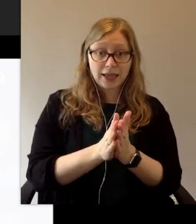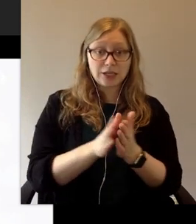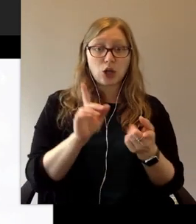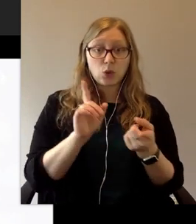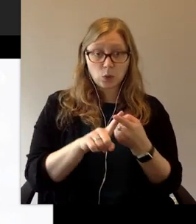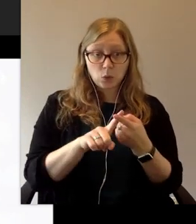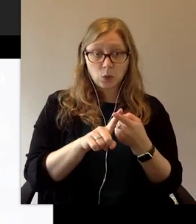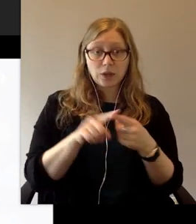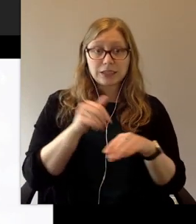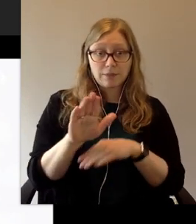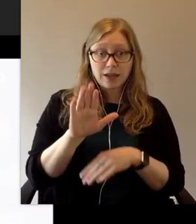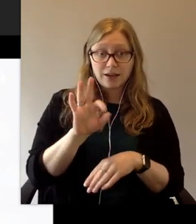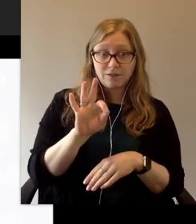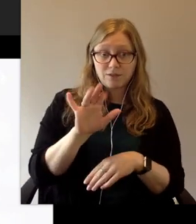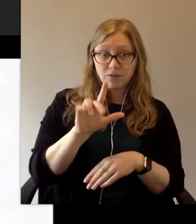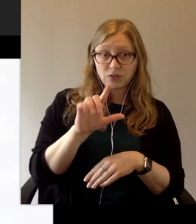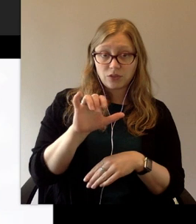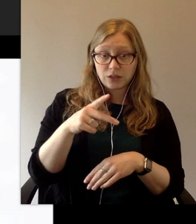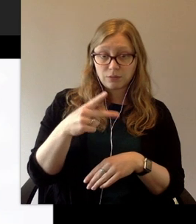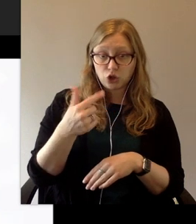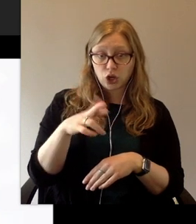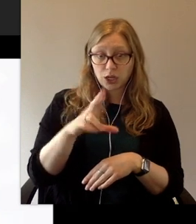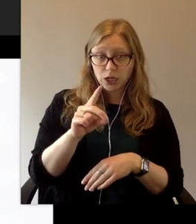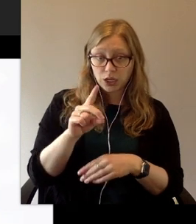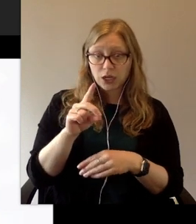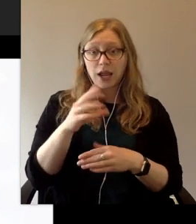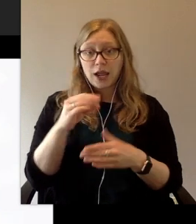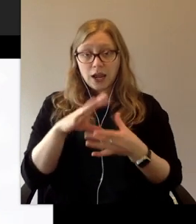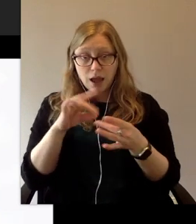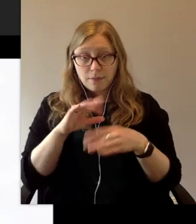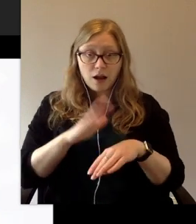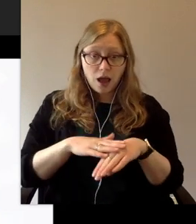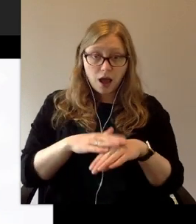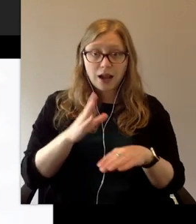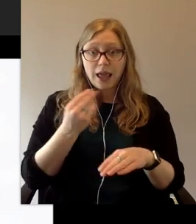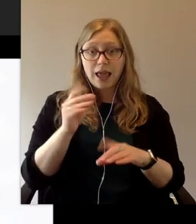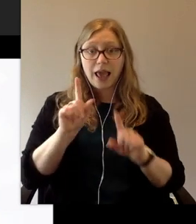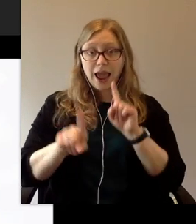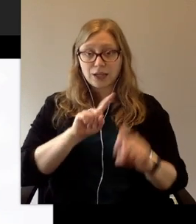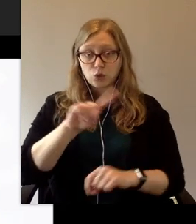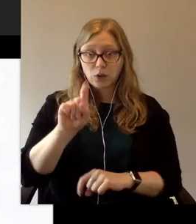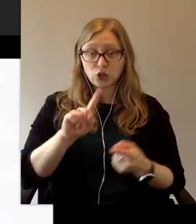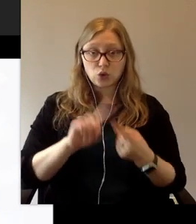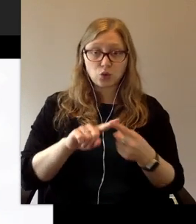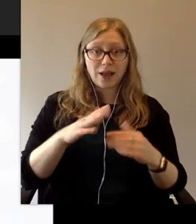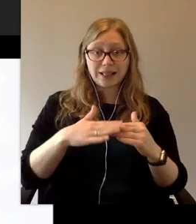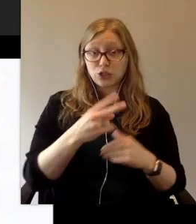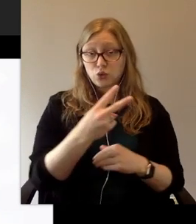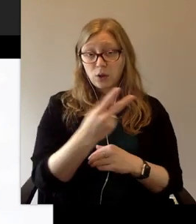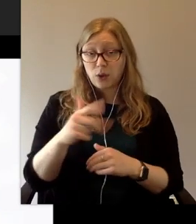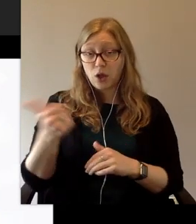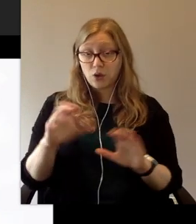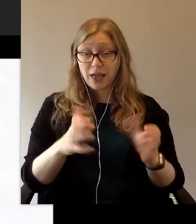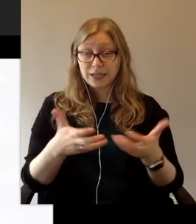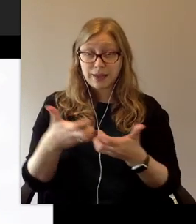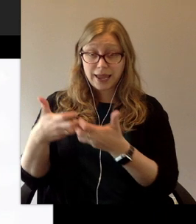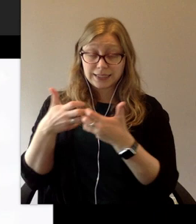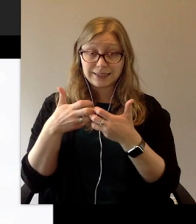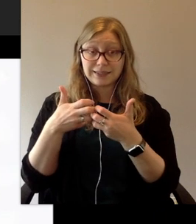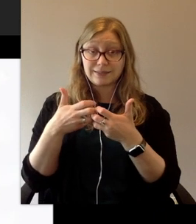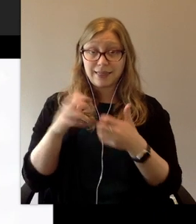ask questions and give compliments on at least 2 to 3 other classmates' speeches. Okay?